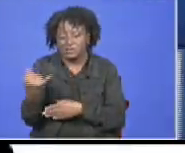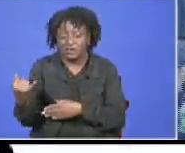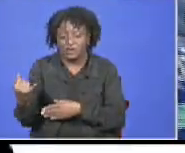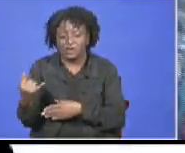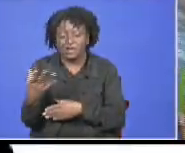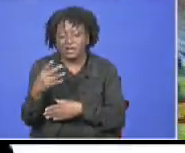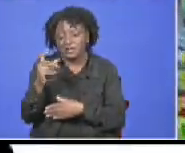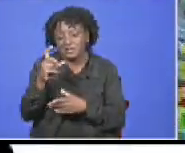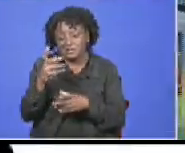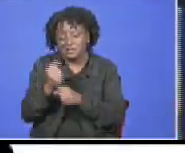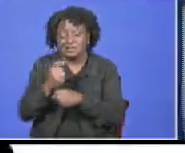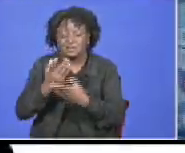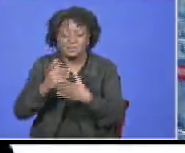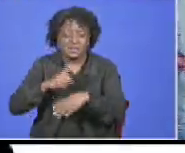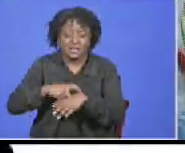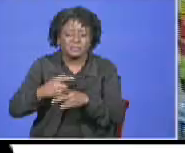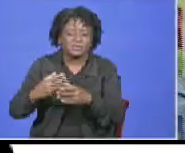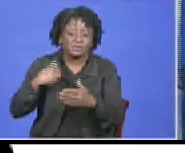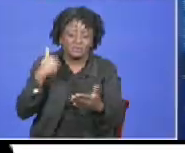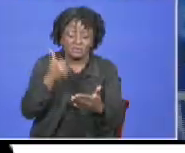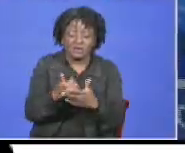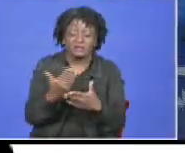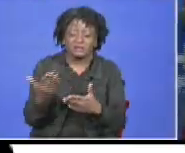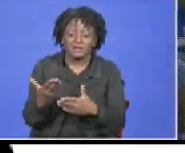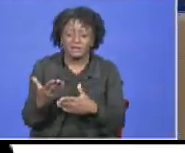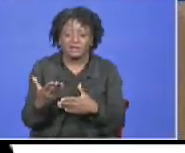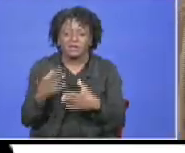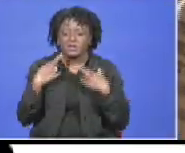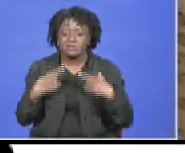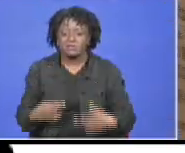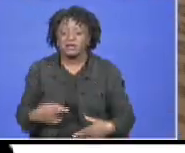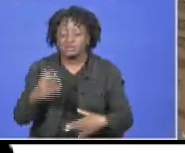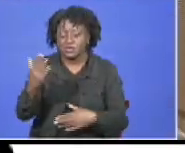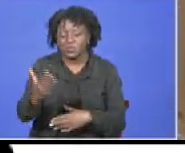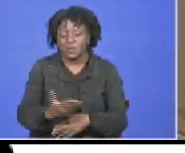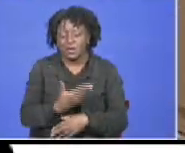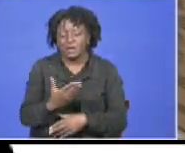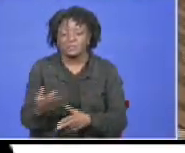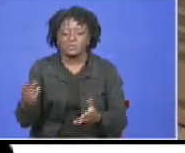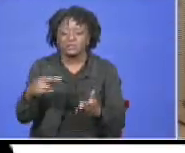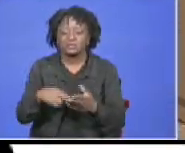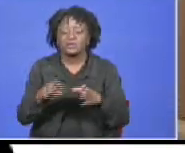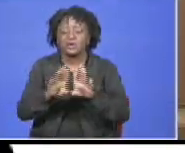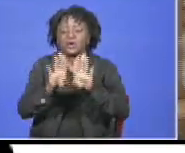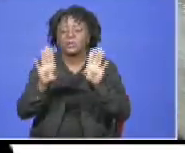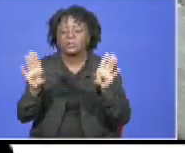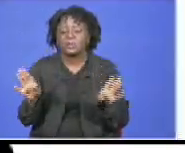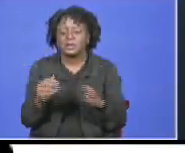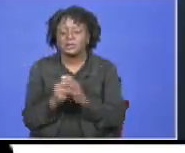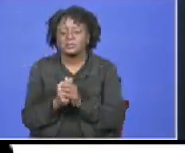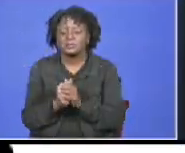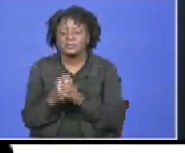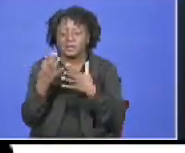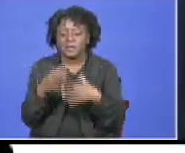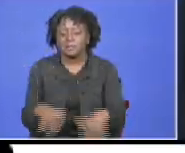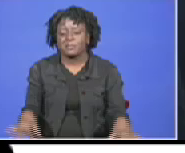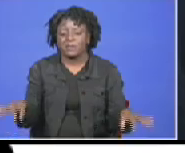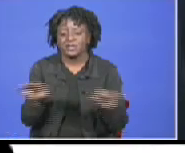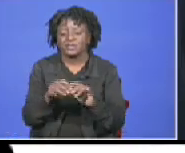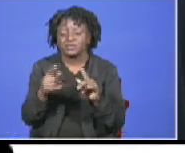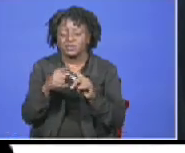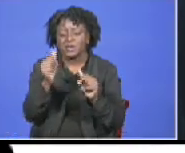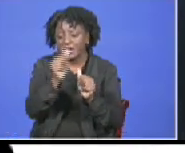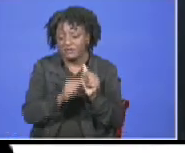producer also described how Abaco residents welcomed the supermarket's reopening. It was important for everybody, even